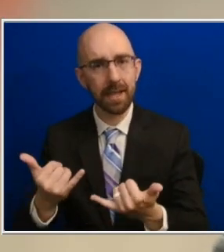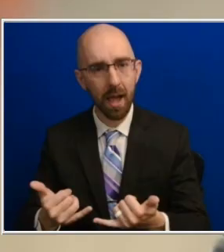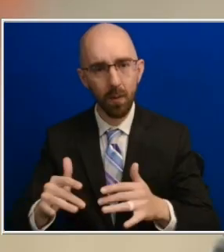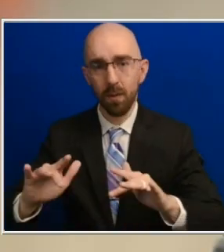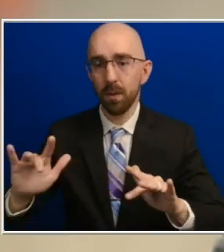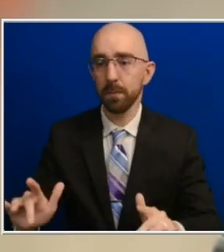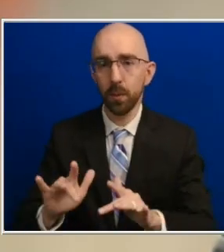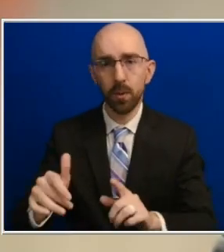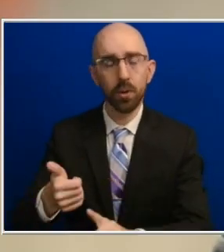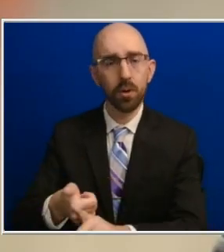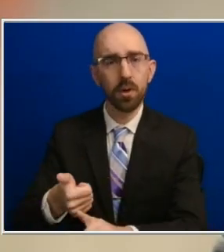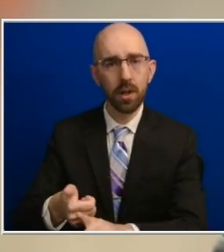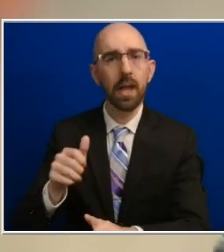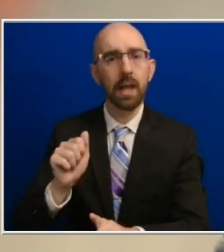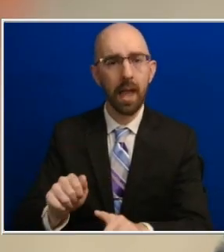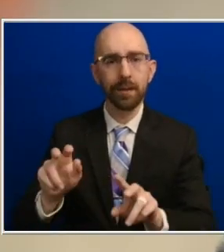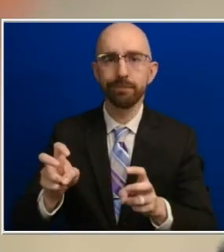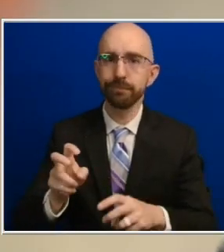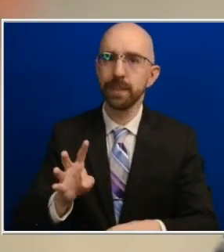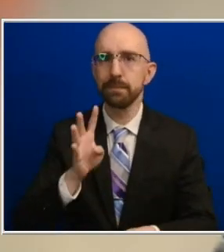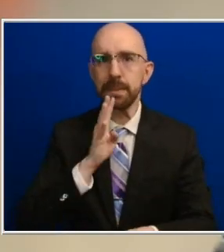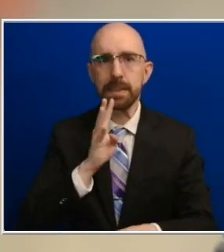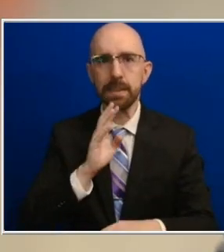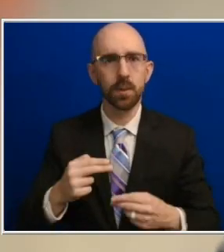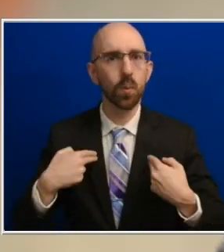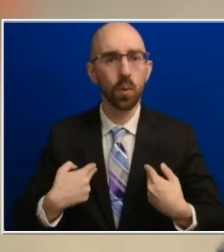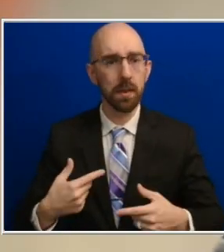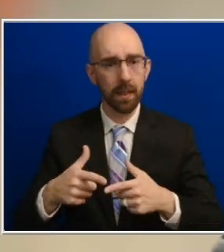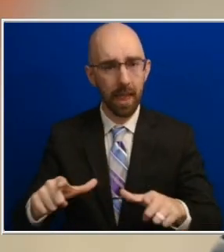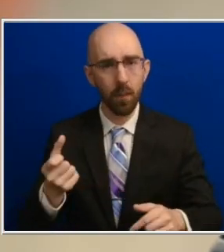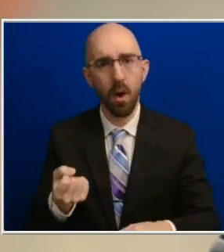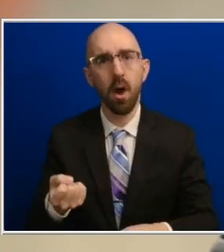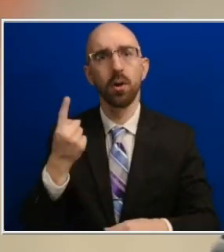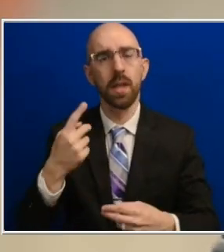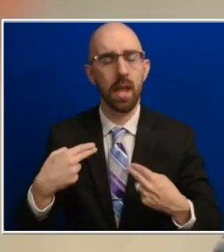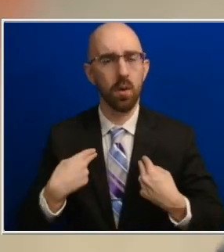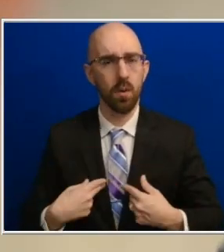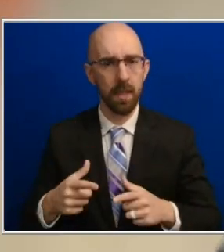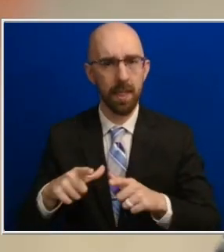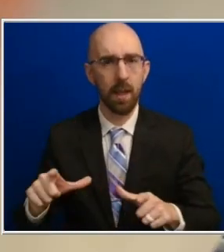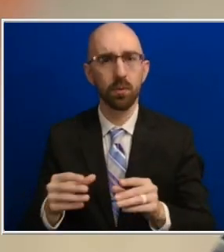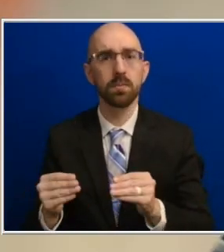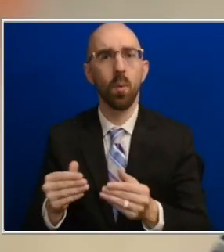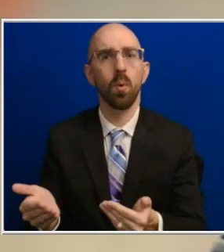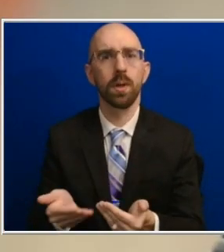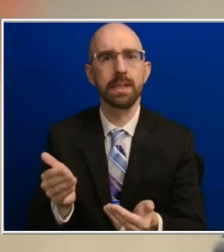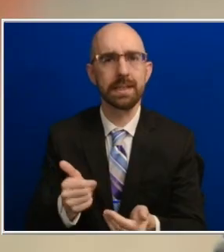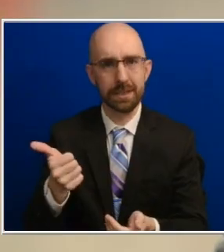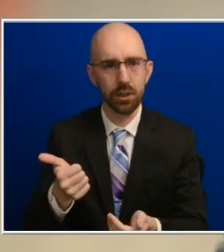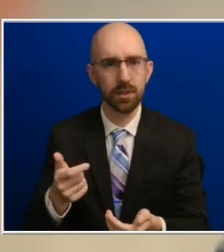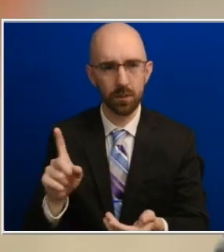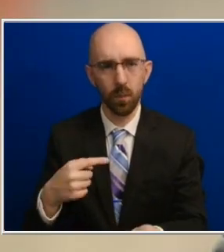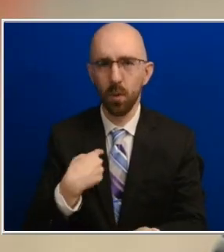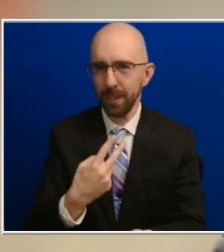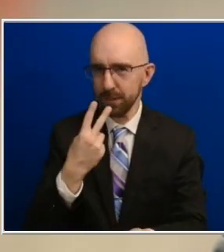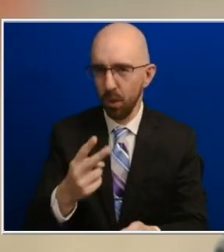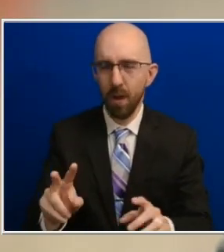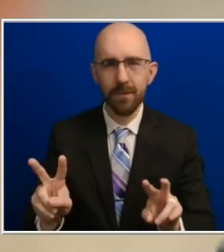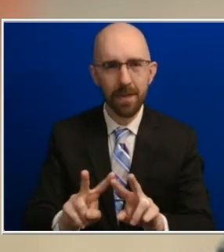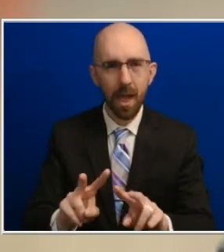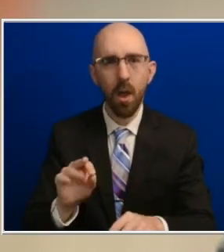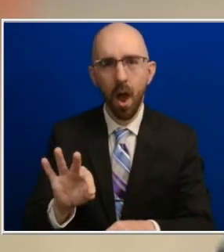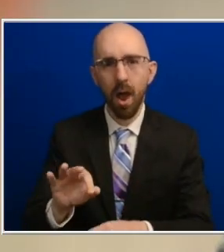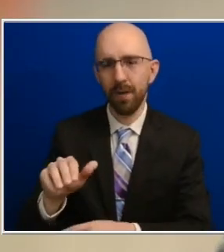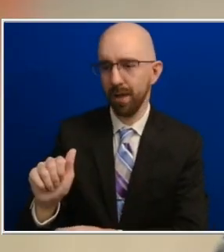computer can speak human language and understand human language so much easier. And that's where we saw the value of a tool like